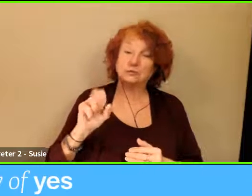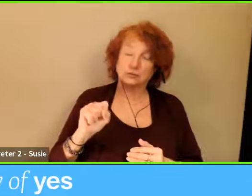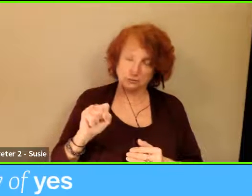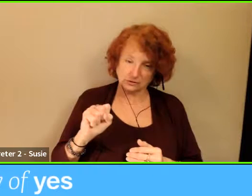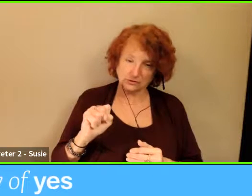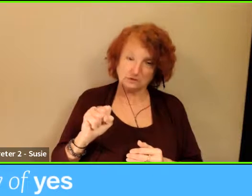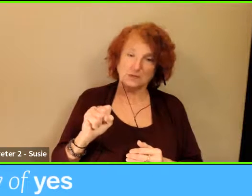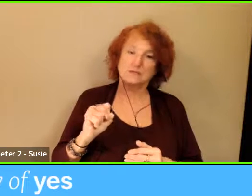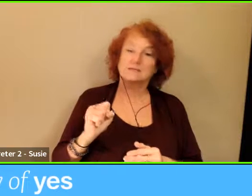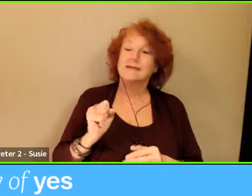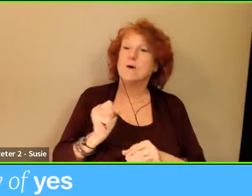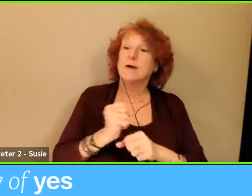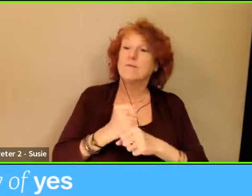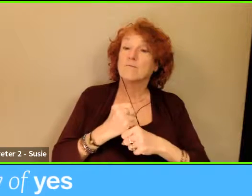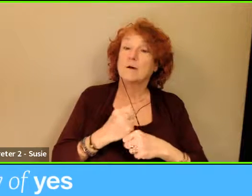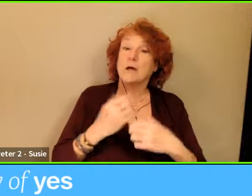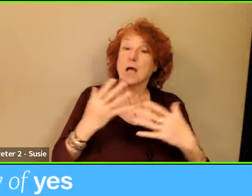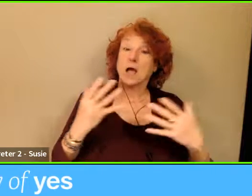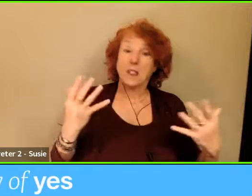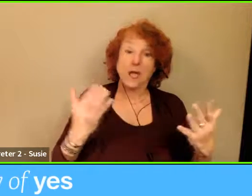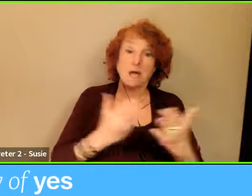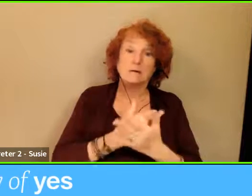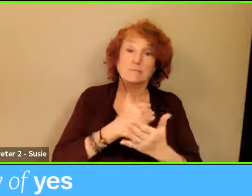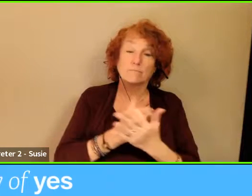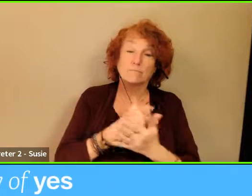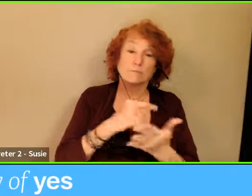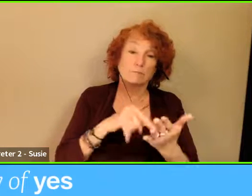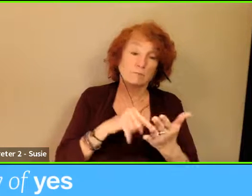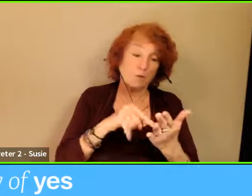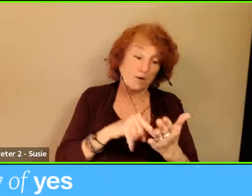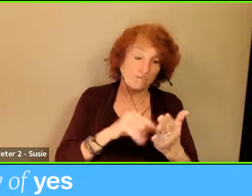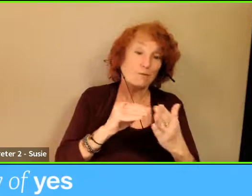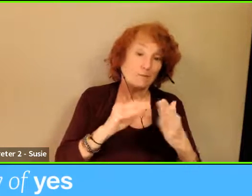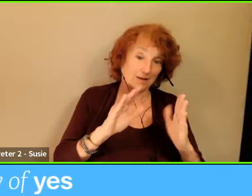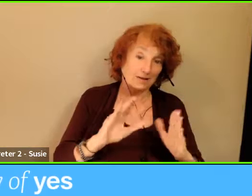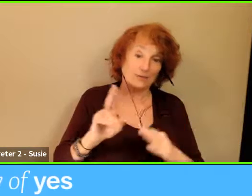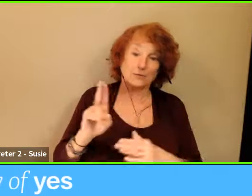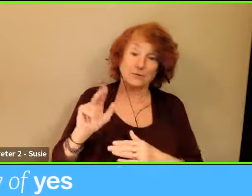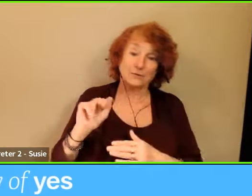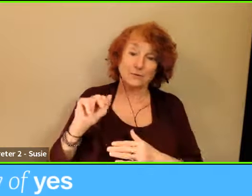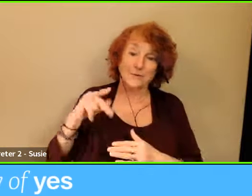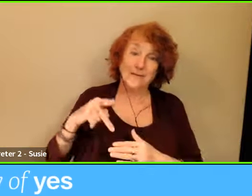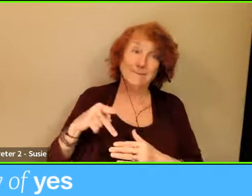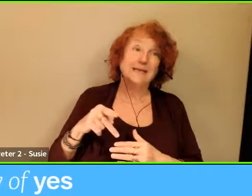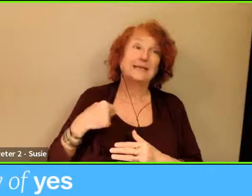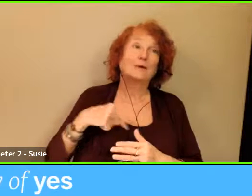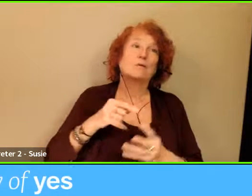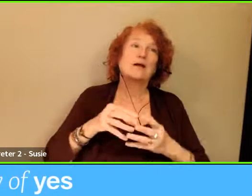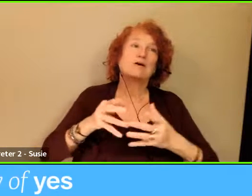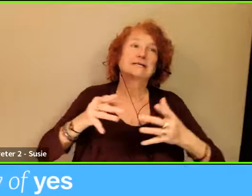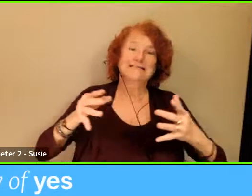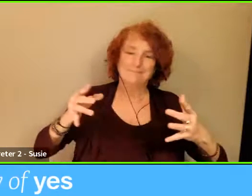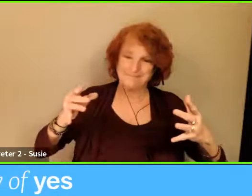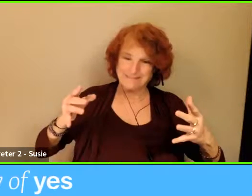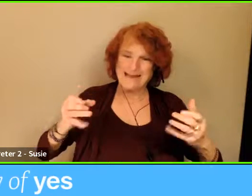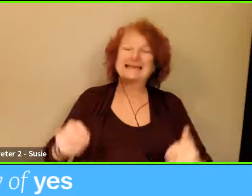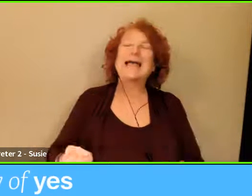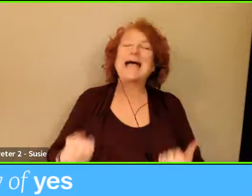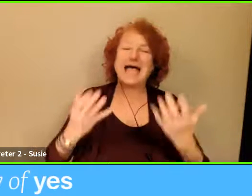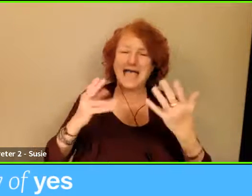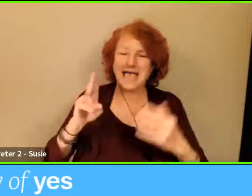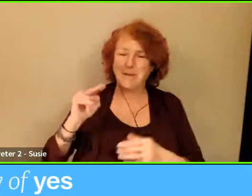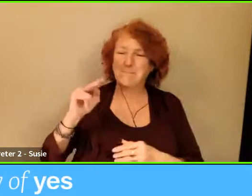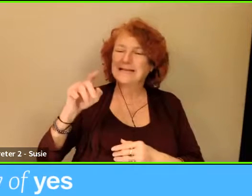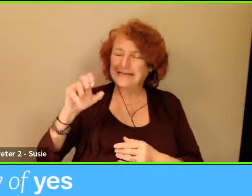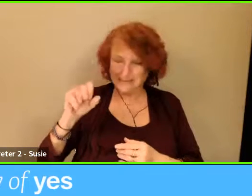new affordable housing through UAP, then we are expanding the supply of units for folks who got